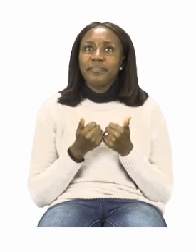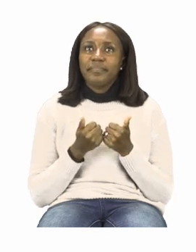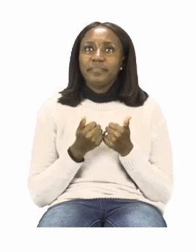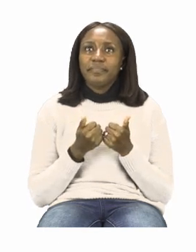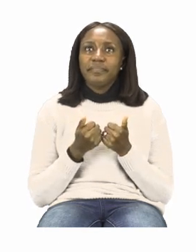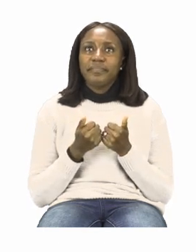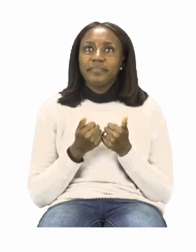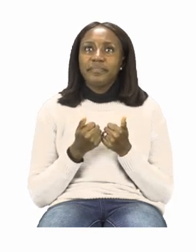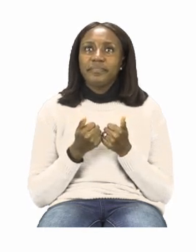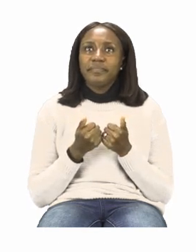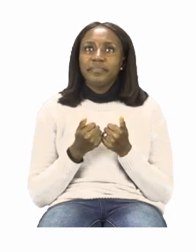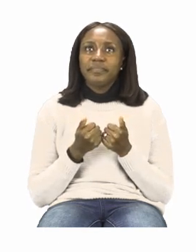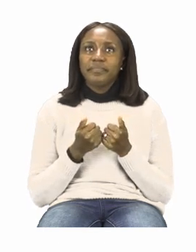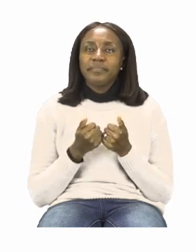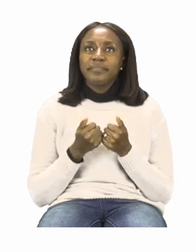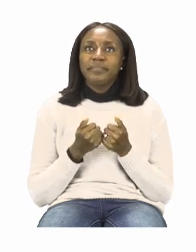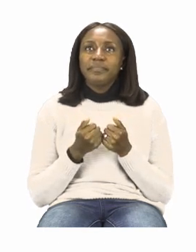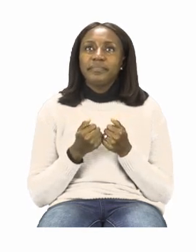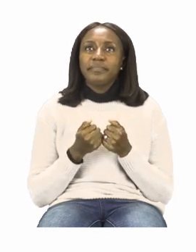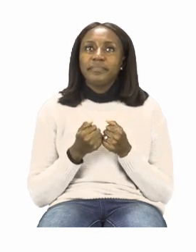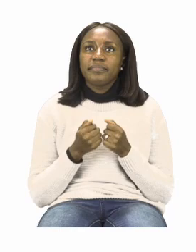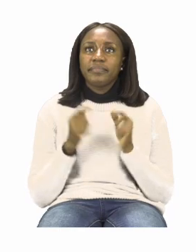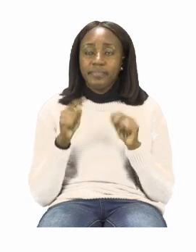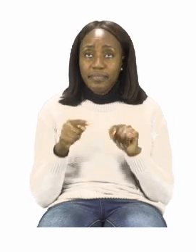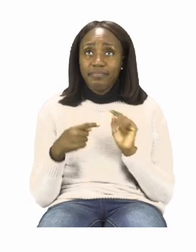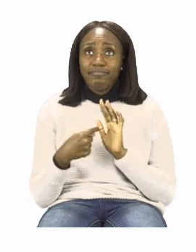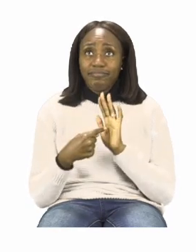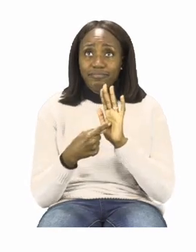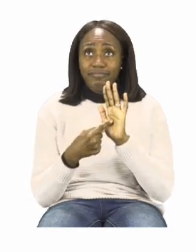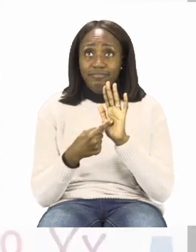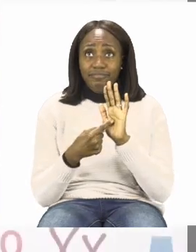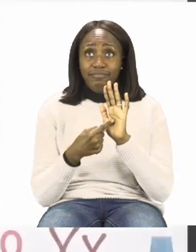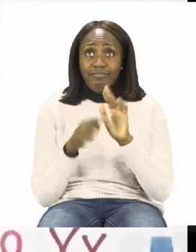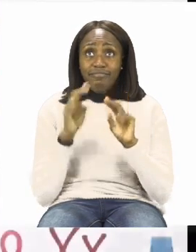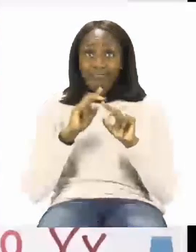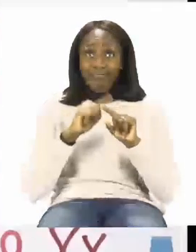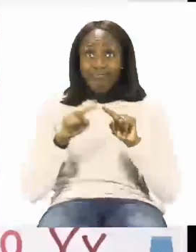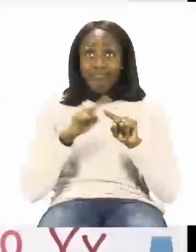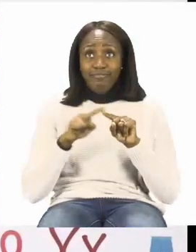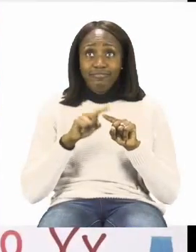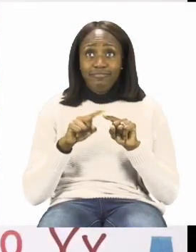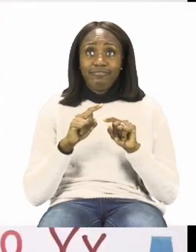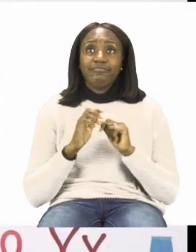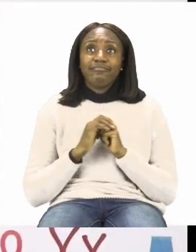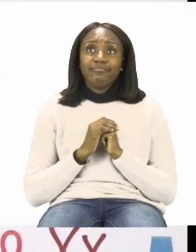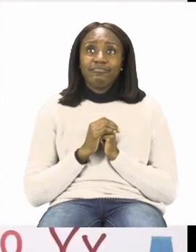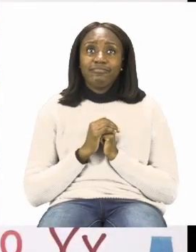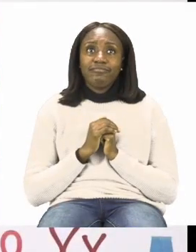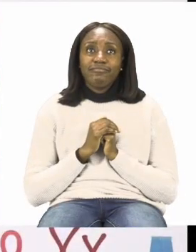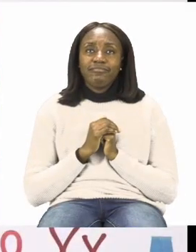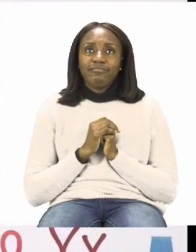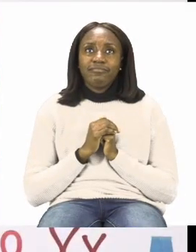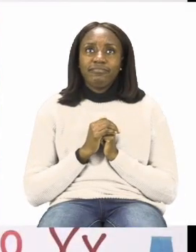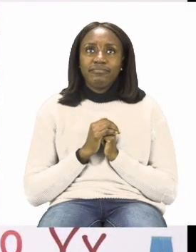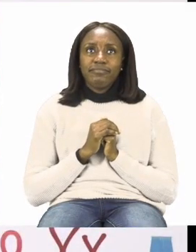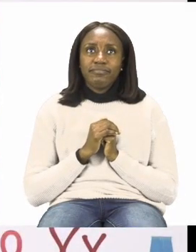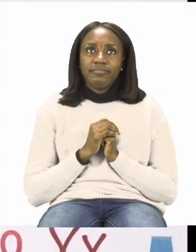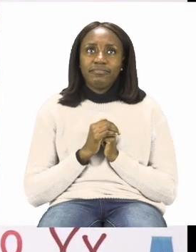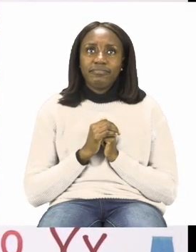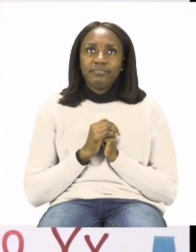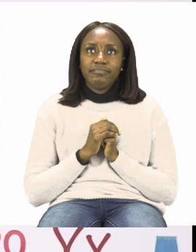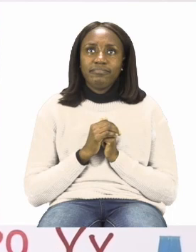Now, I am quickly going to show you on the board how we have to do